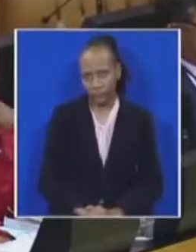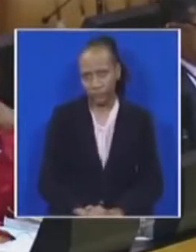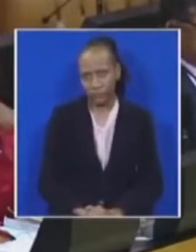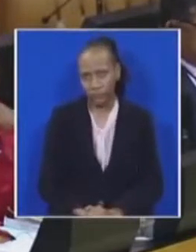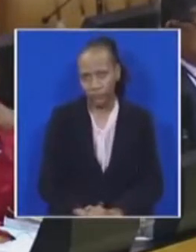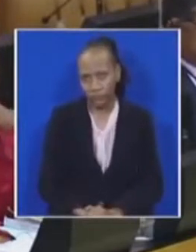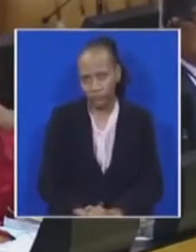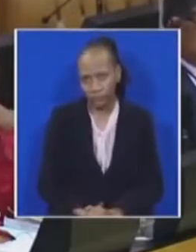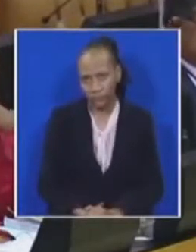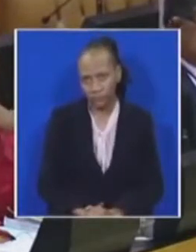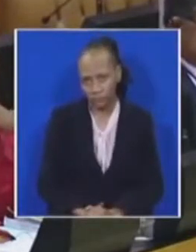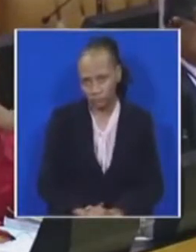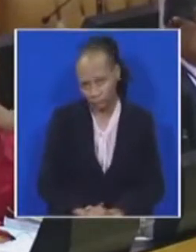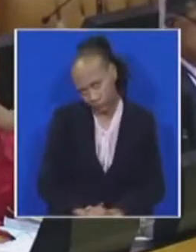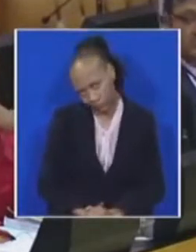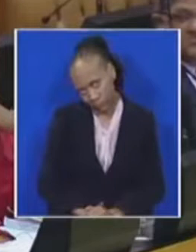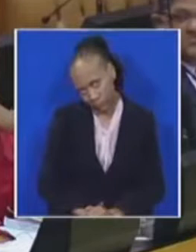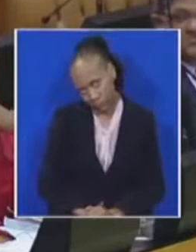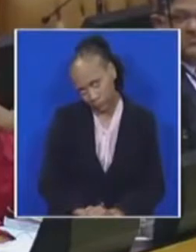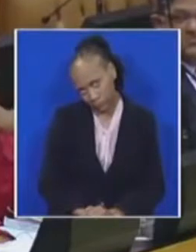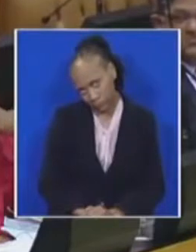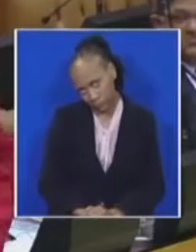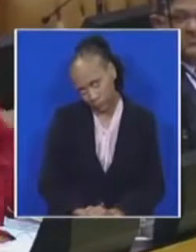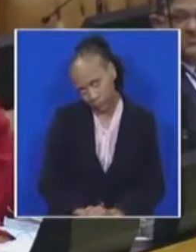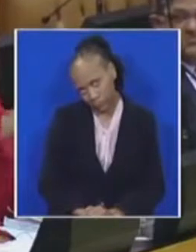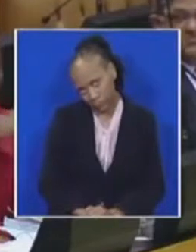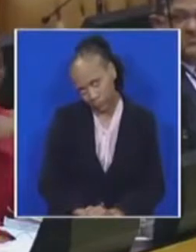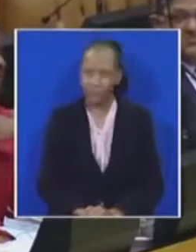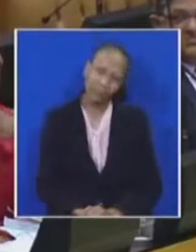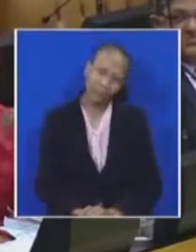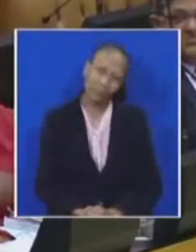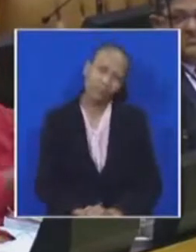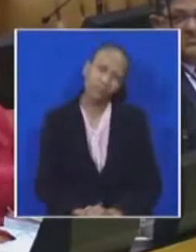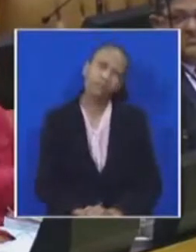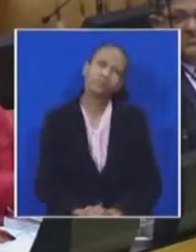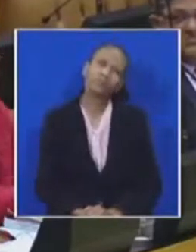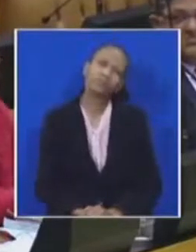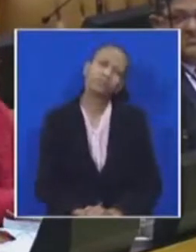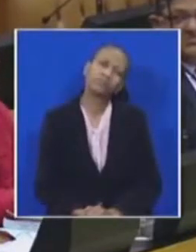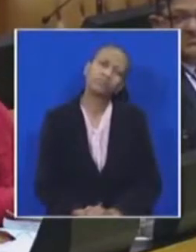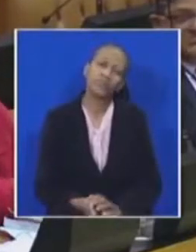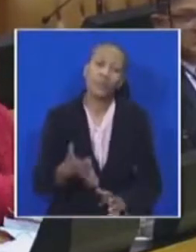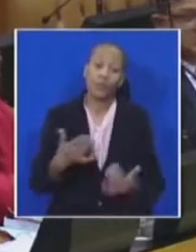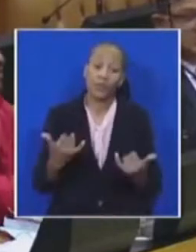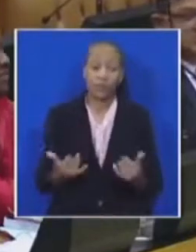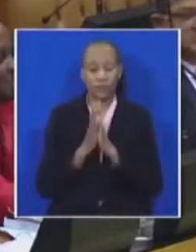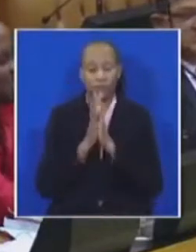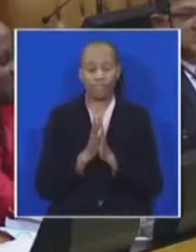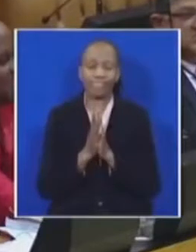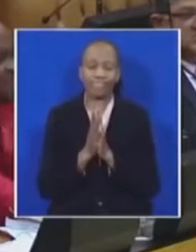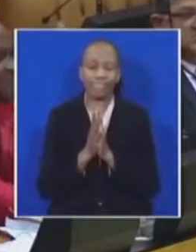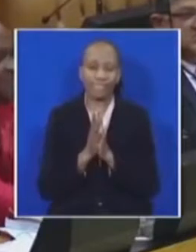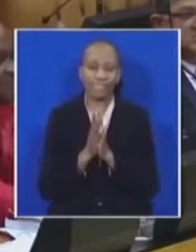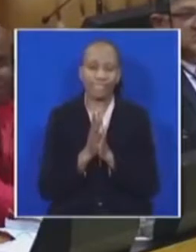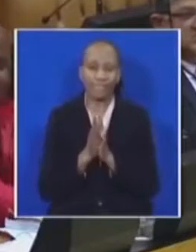raise an urgent motion without notice. I want to sincerely, Speaker, on behalf at